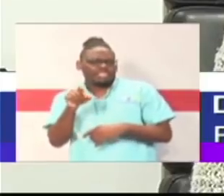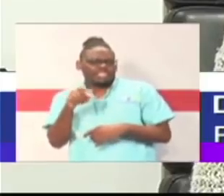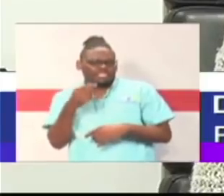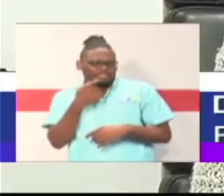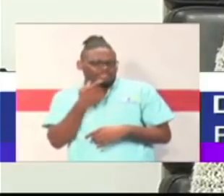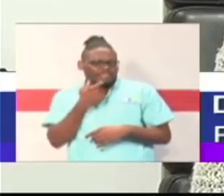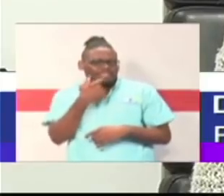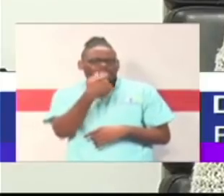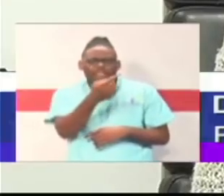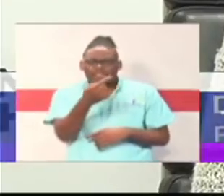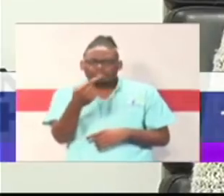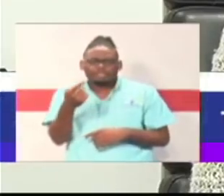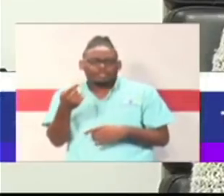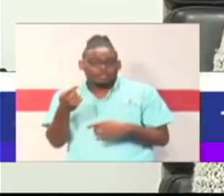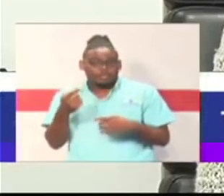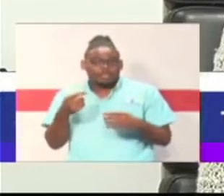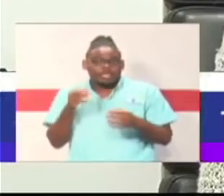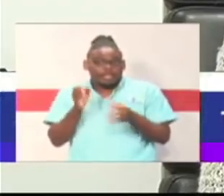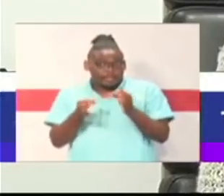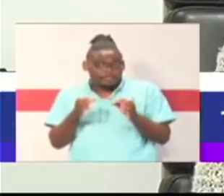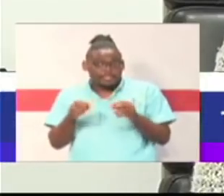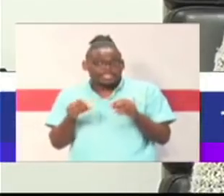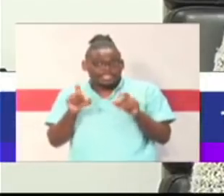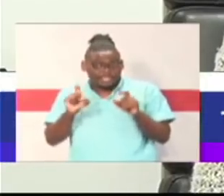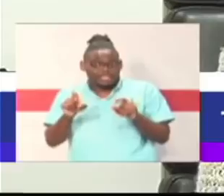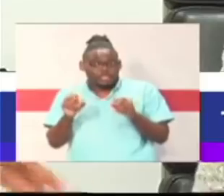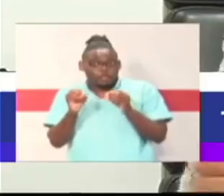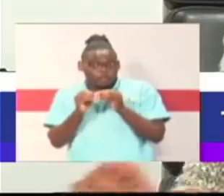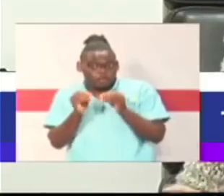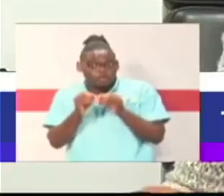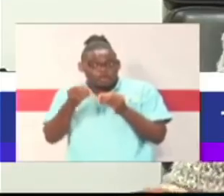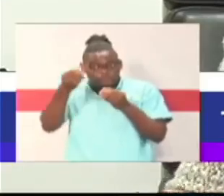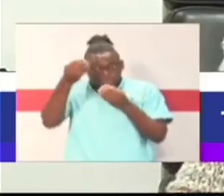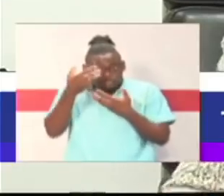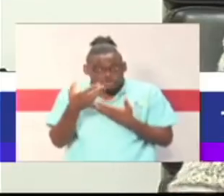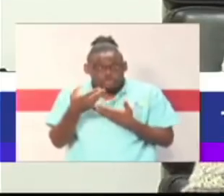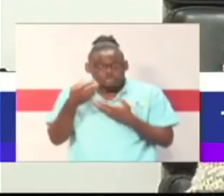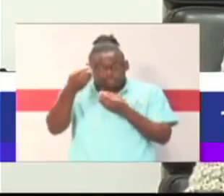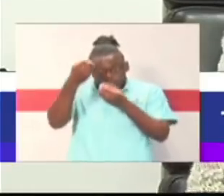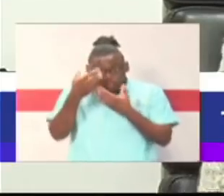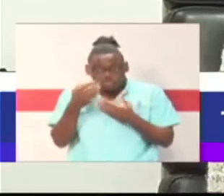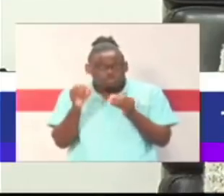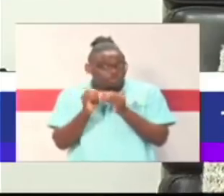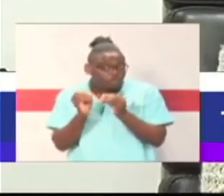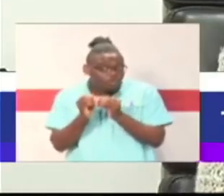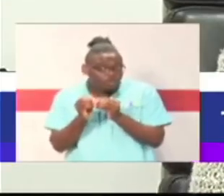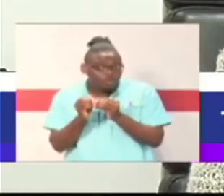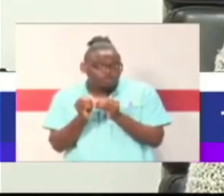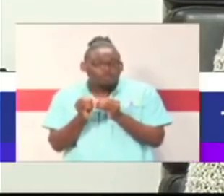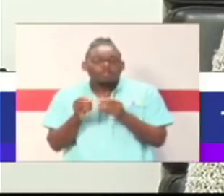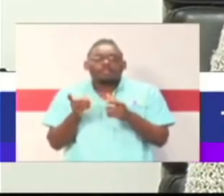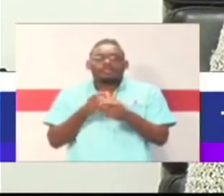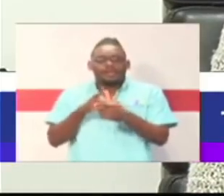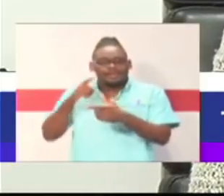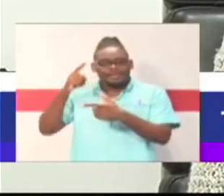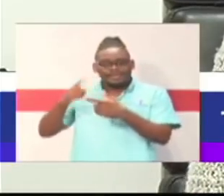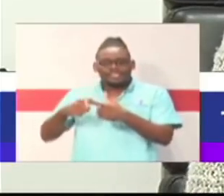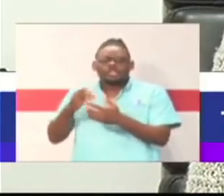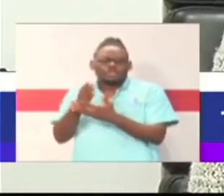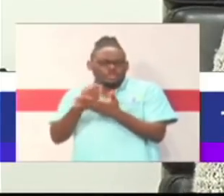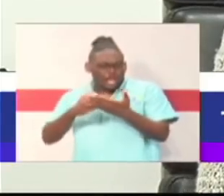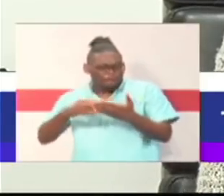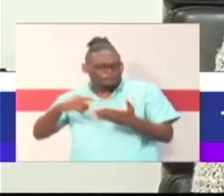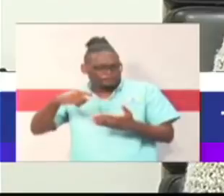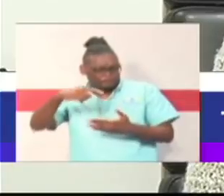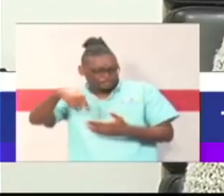further information regarding vaccines that may have been procured or purchased, which there were some being procured and purchased,